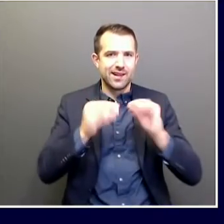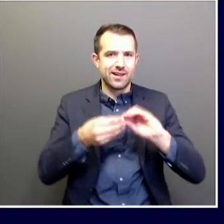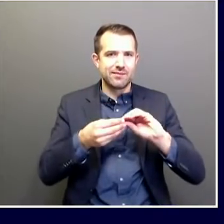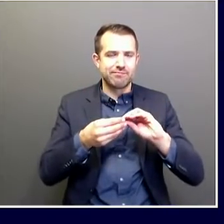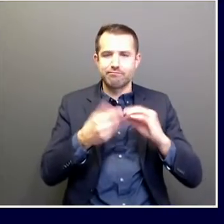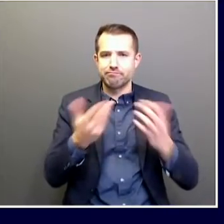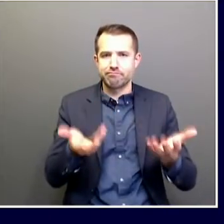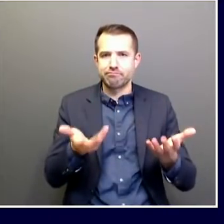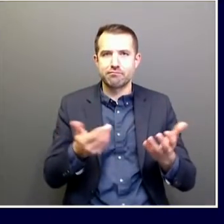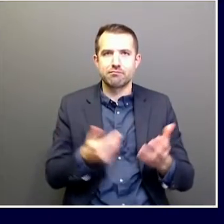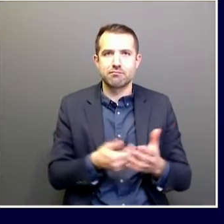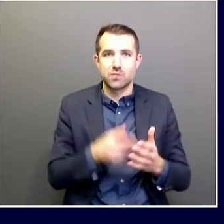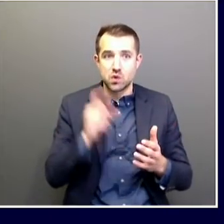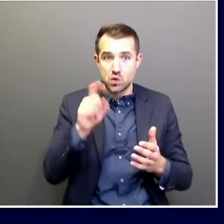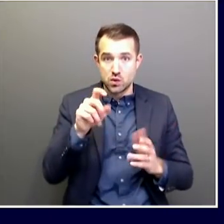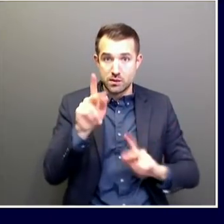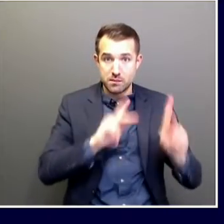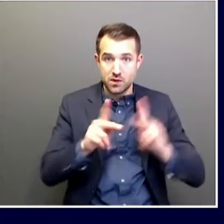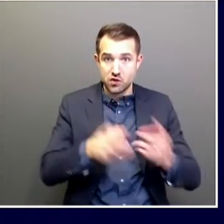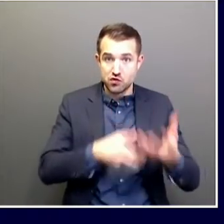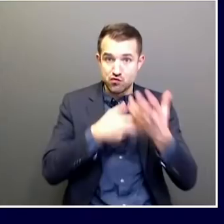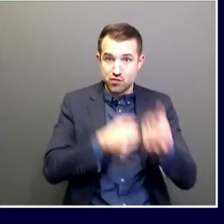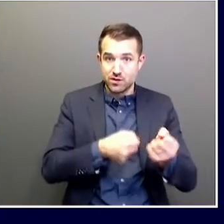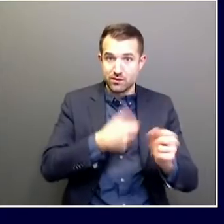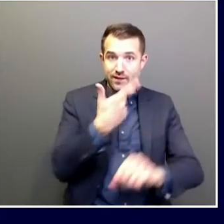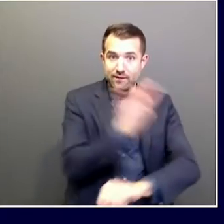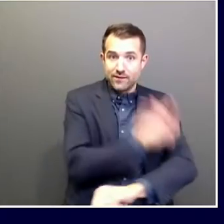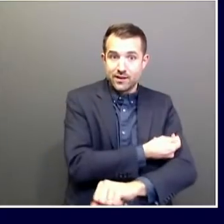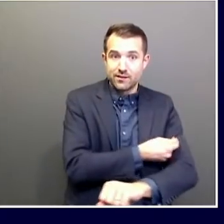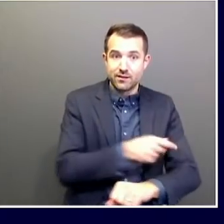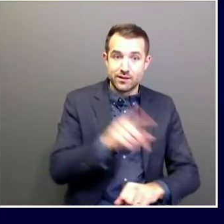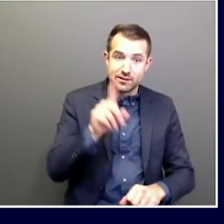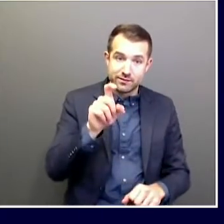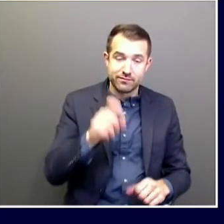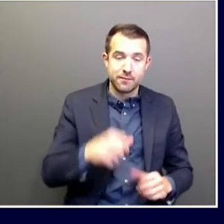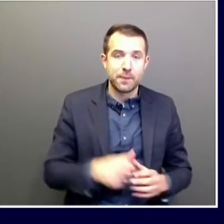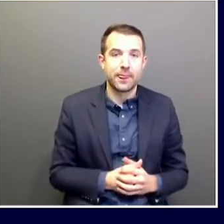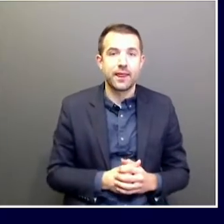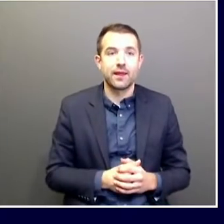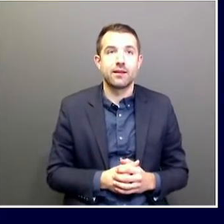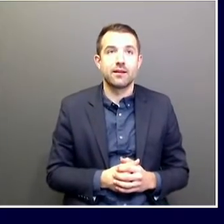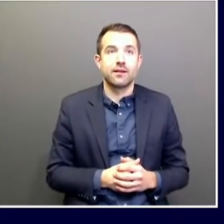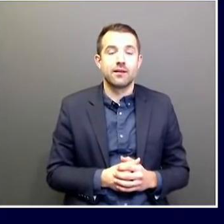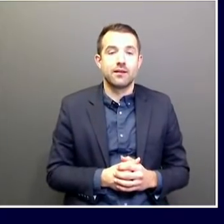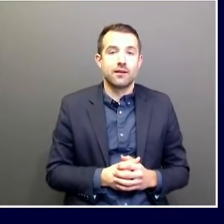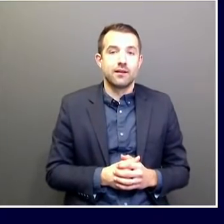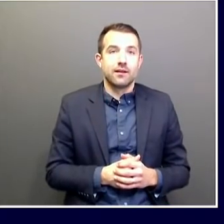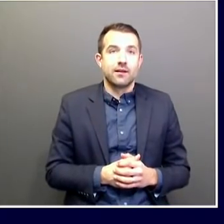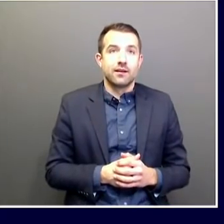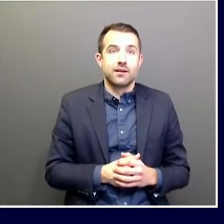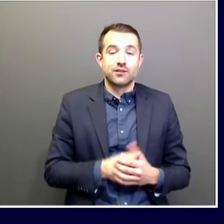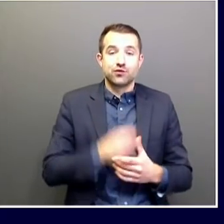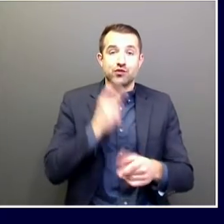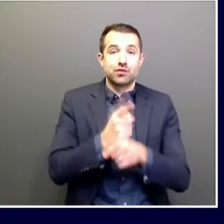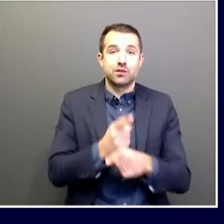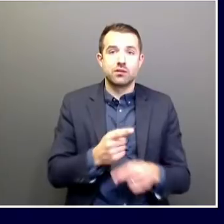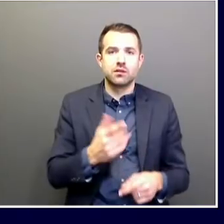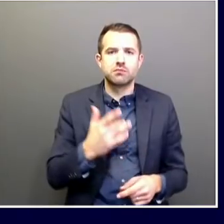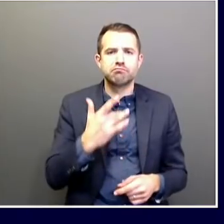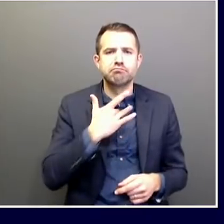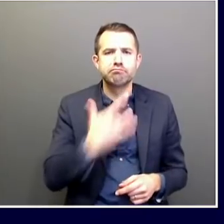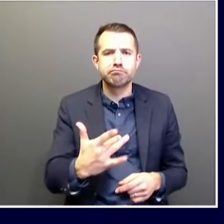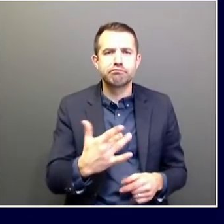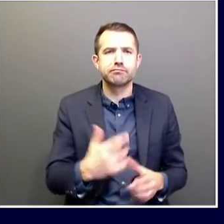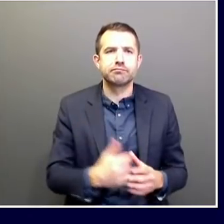confident in the vaccines? Sure. Emily, let's first start with the numbers. You're right. On any given week,